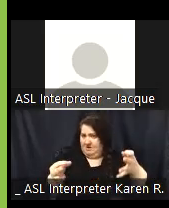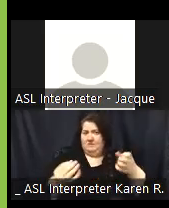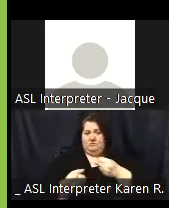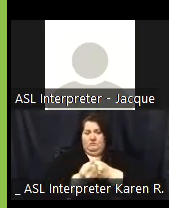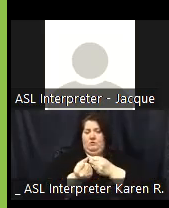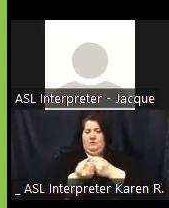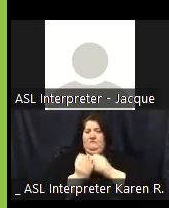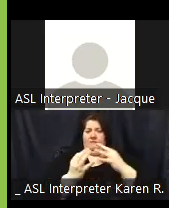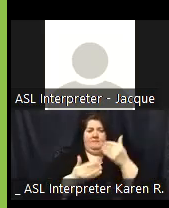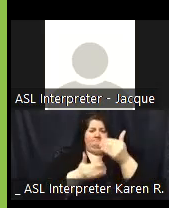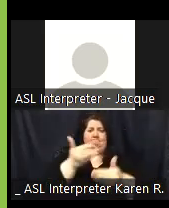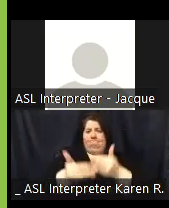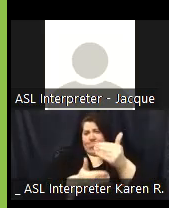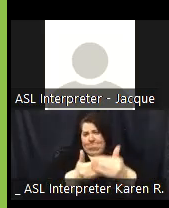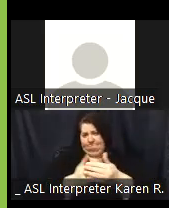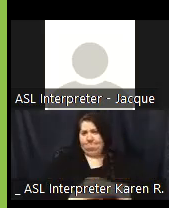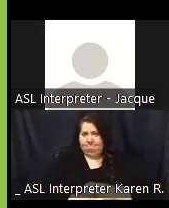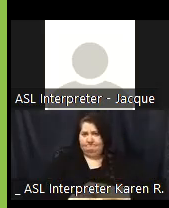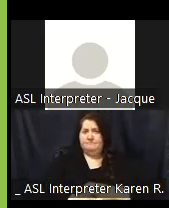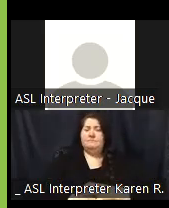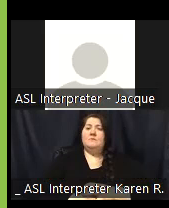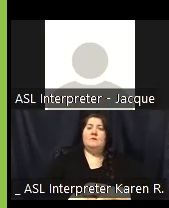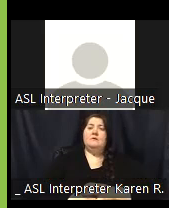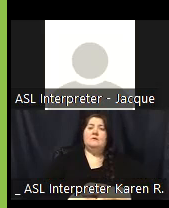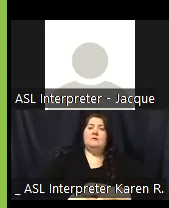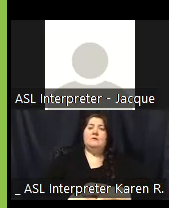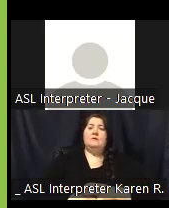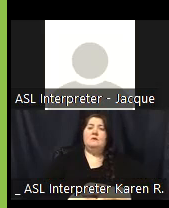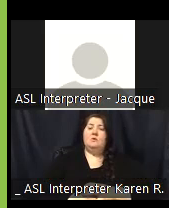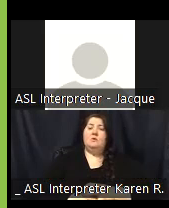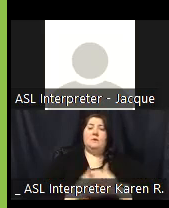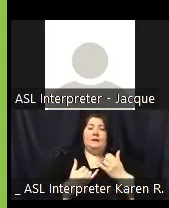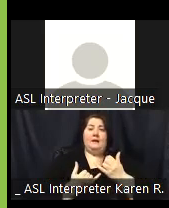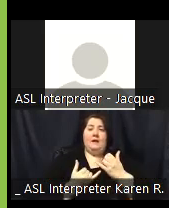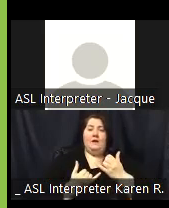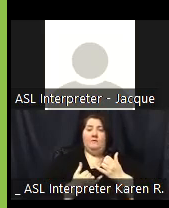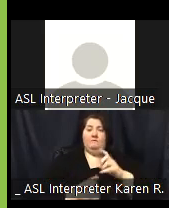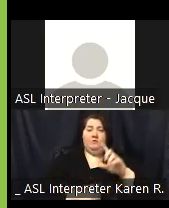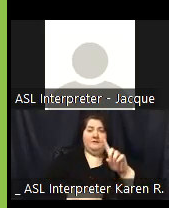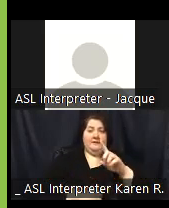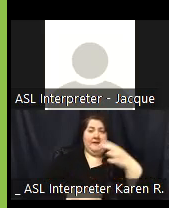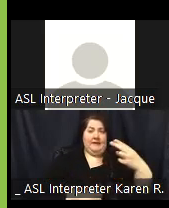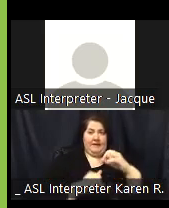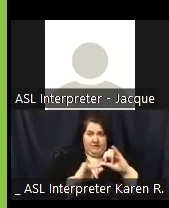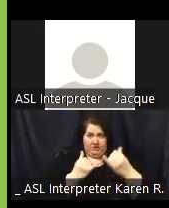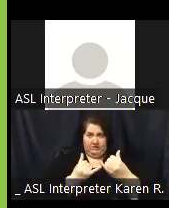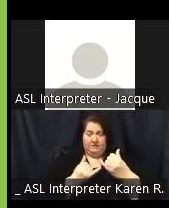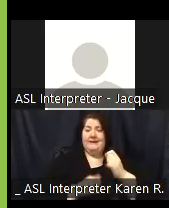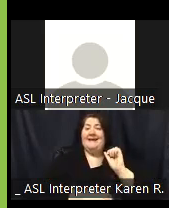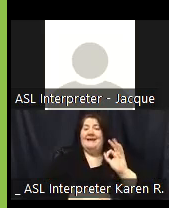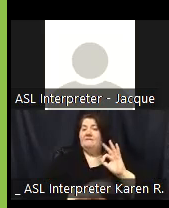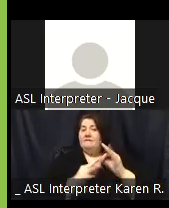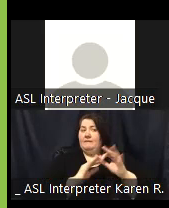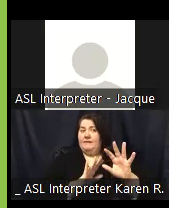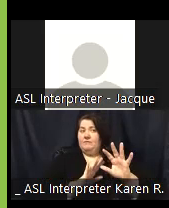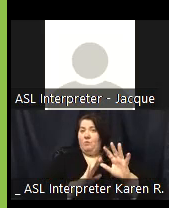through the next steps of the process. And at this point in time, for the DHH agencies, if a family chooses to attend